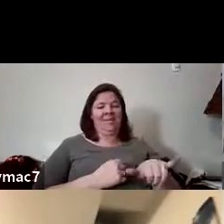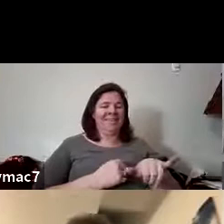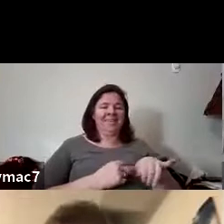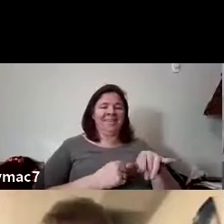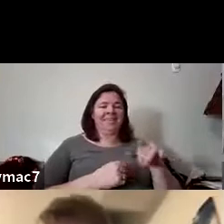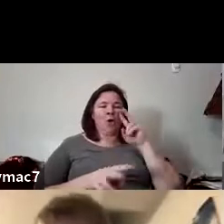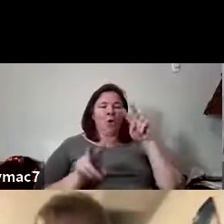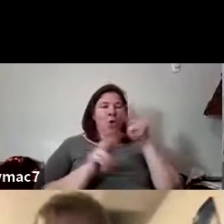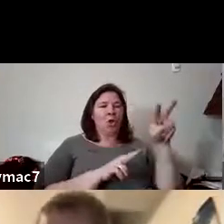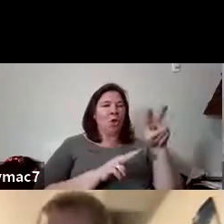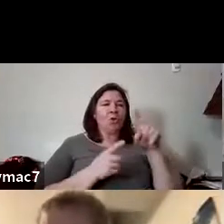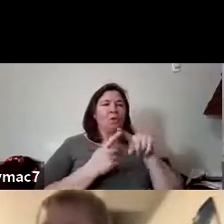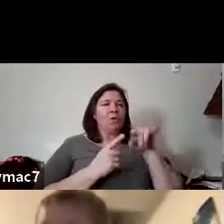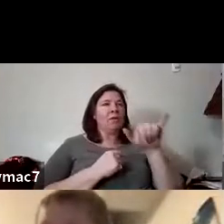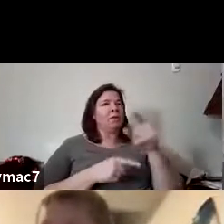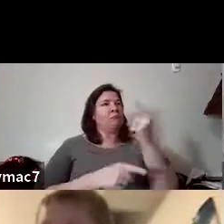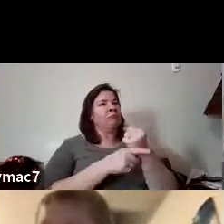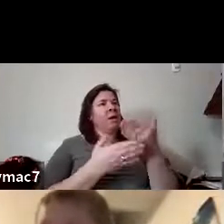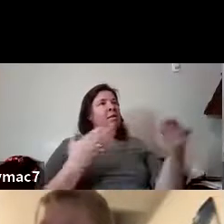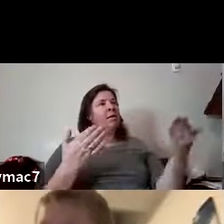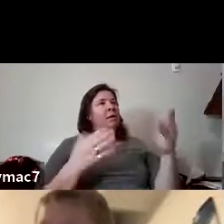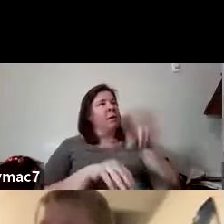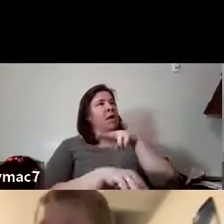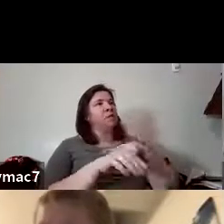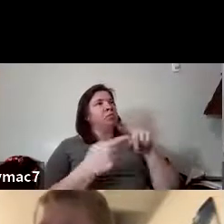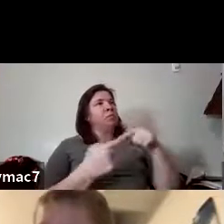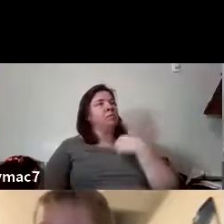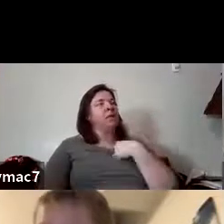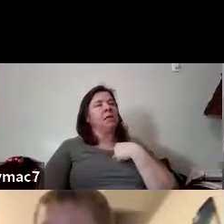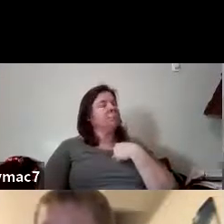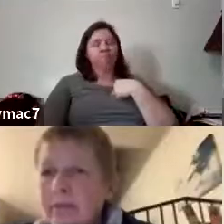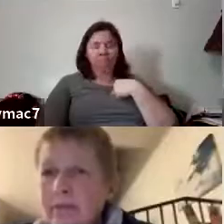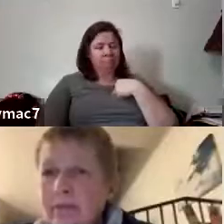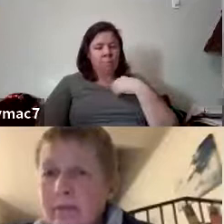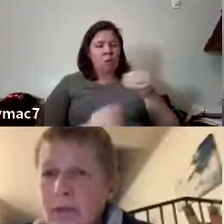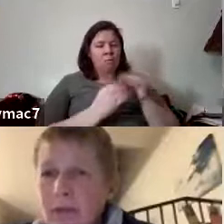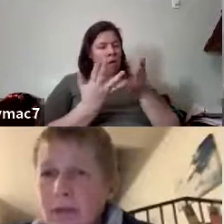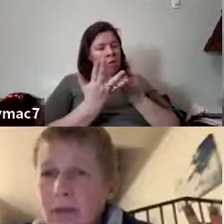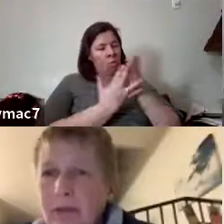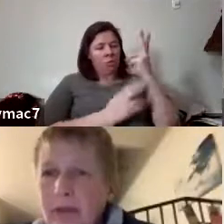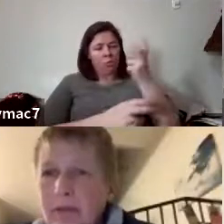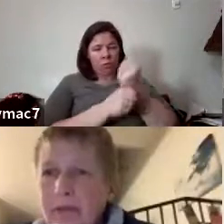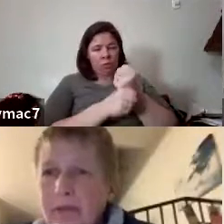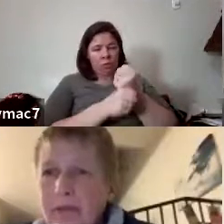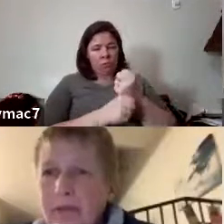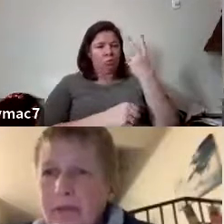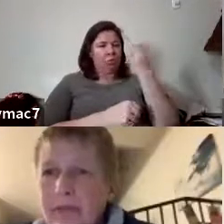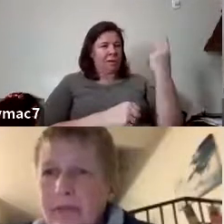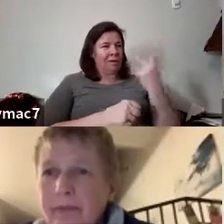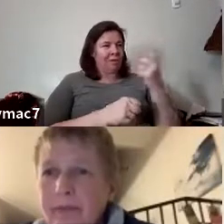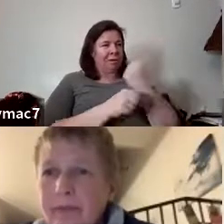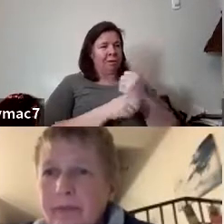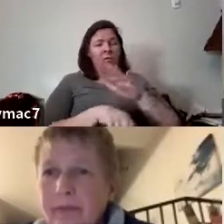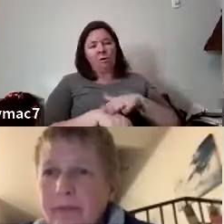towards doing the right thing is coming much more natural to me in everything that I've been through, in these 2.5 years with